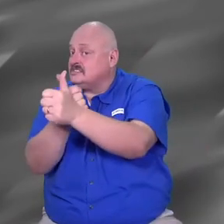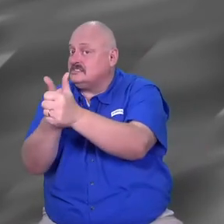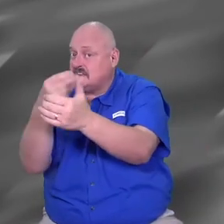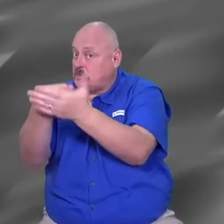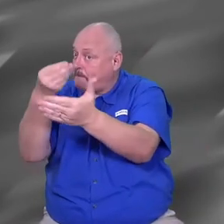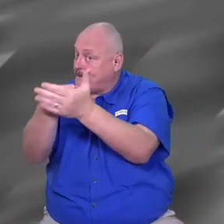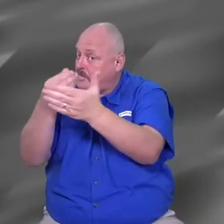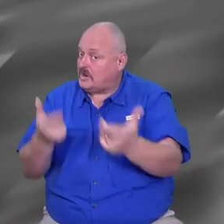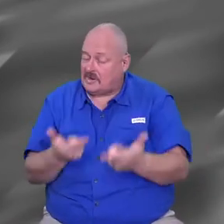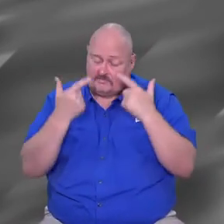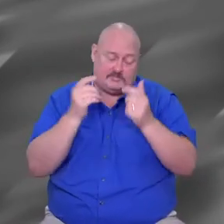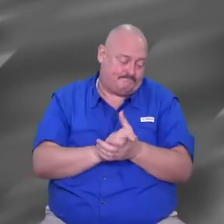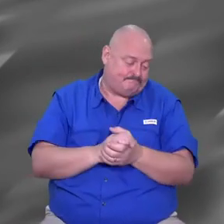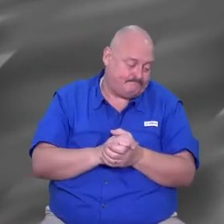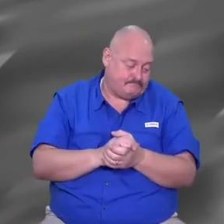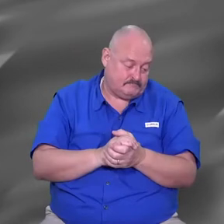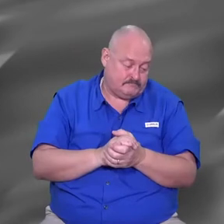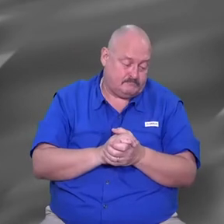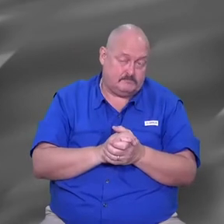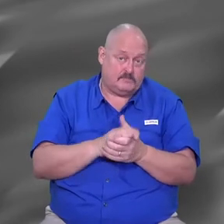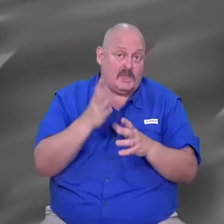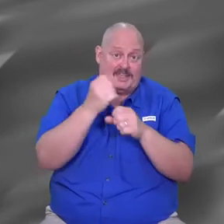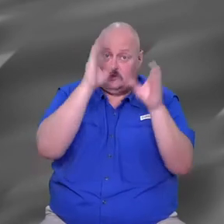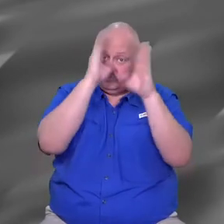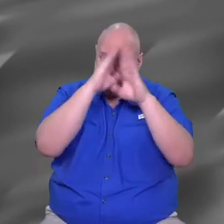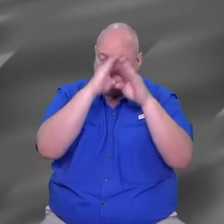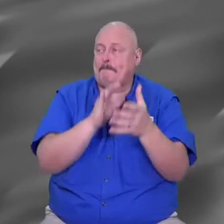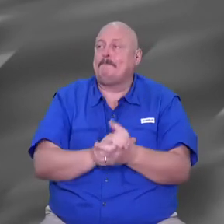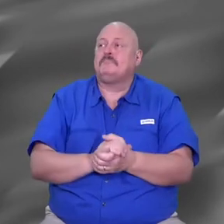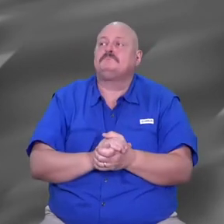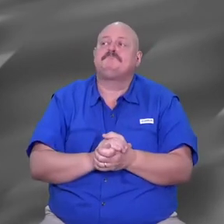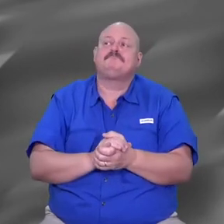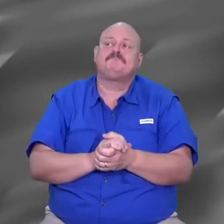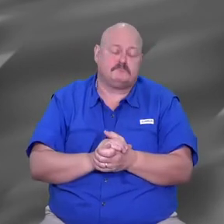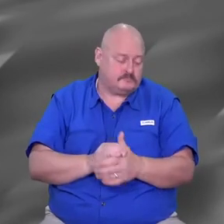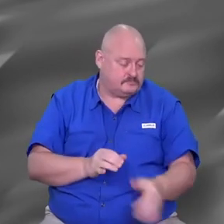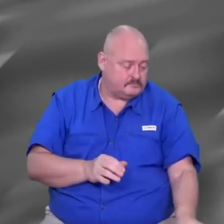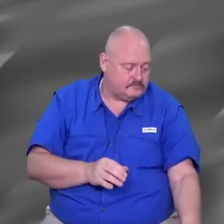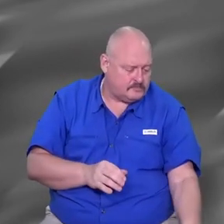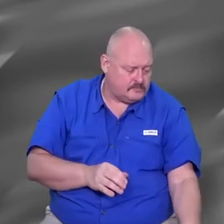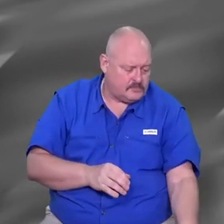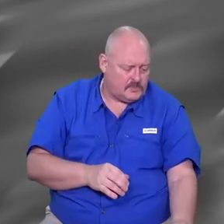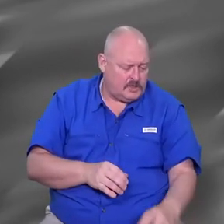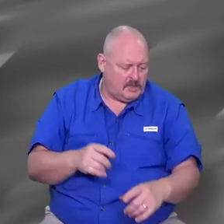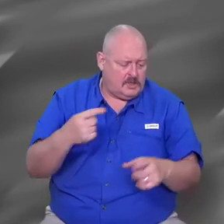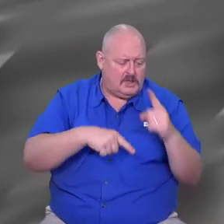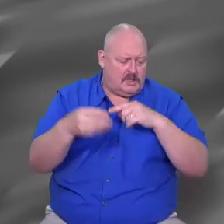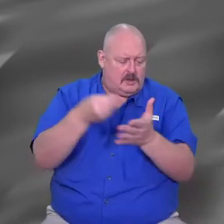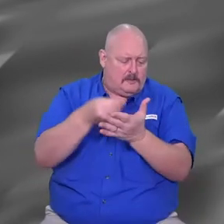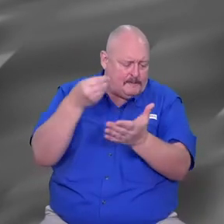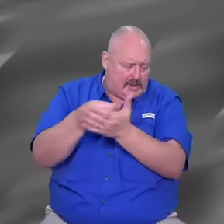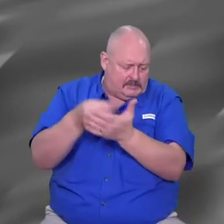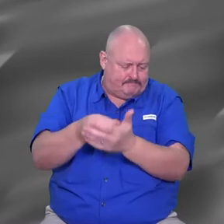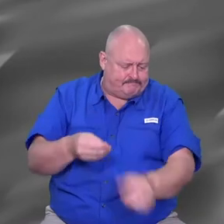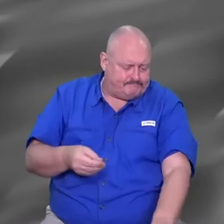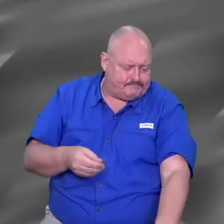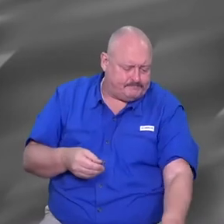dollar of life that will get us in a whole lot of mess. So when it comes to monetary